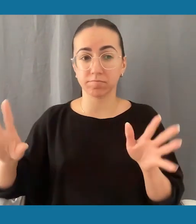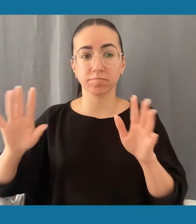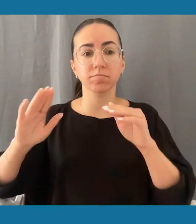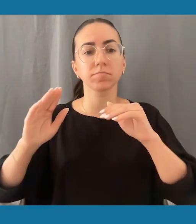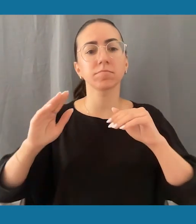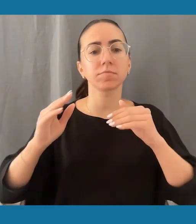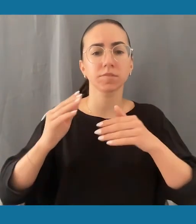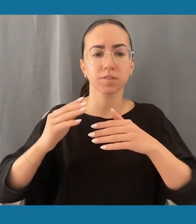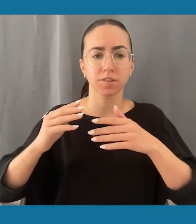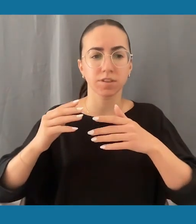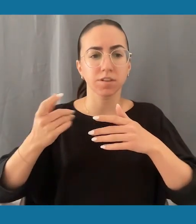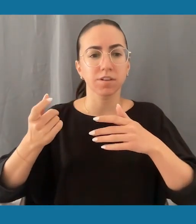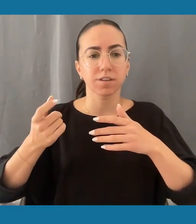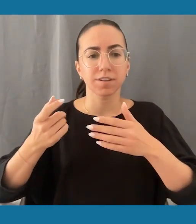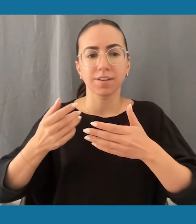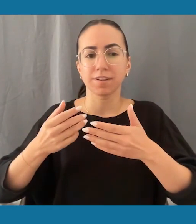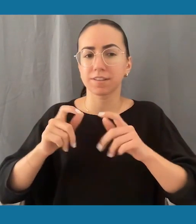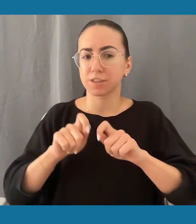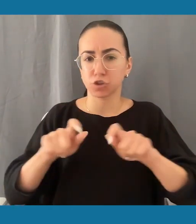countable. Distributions